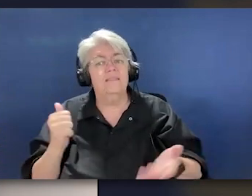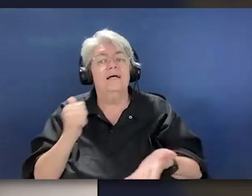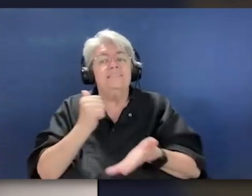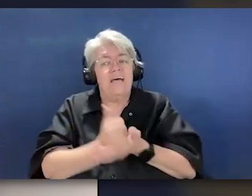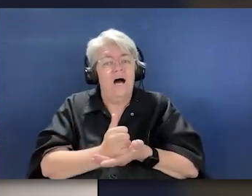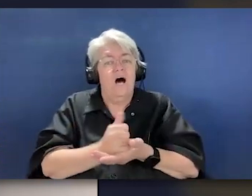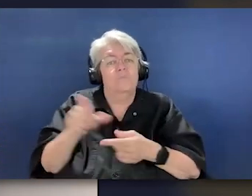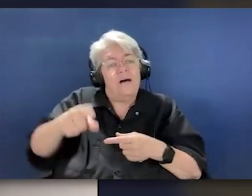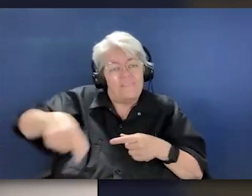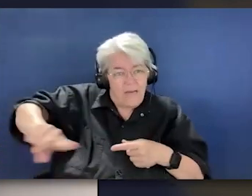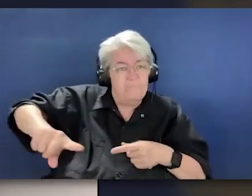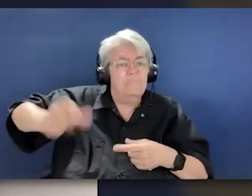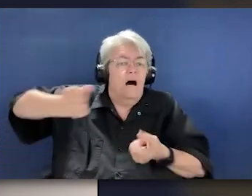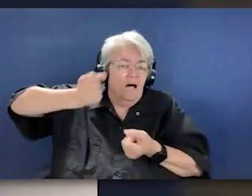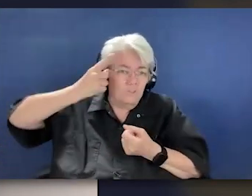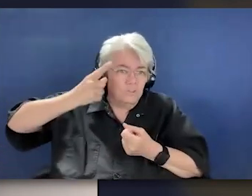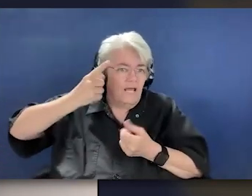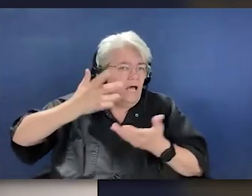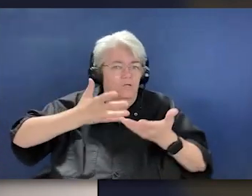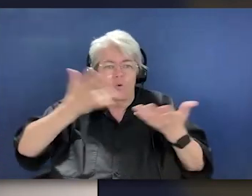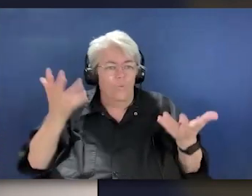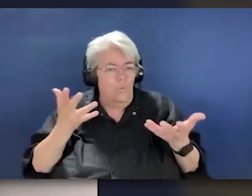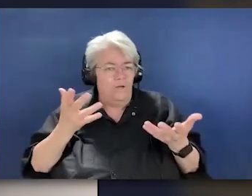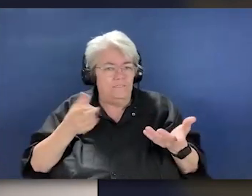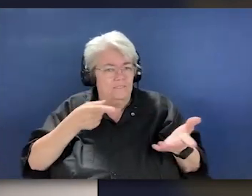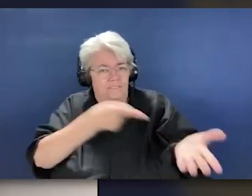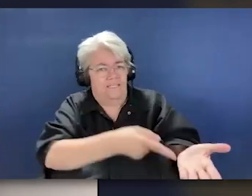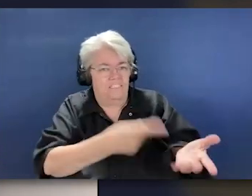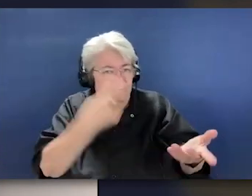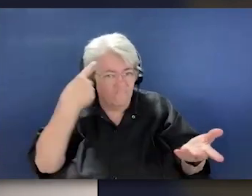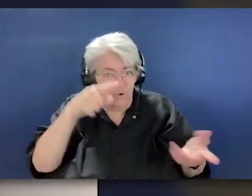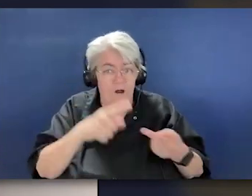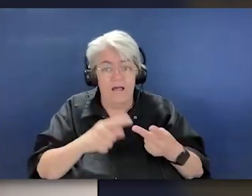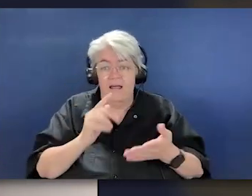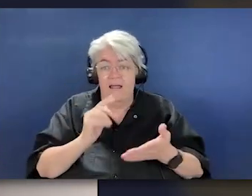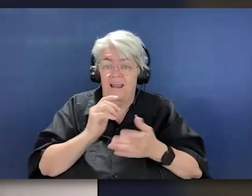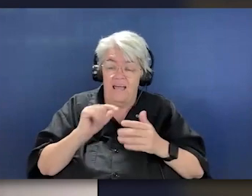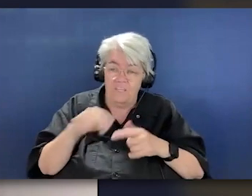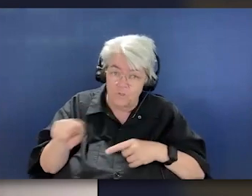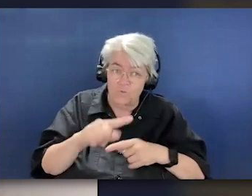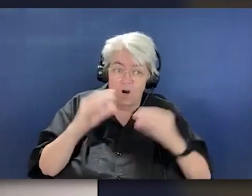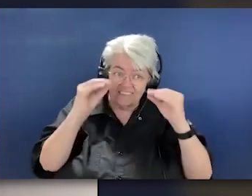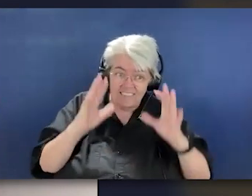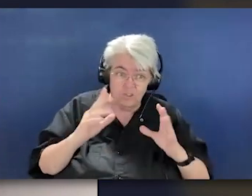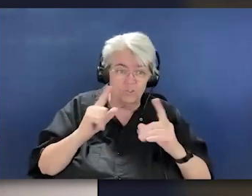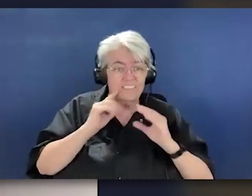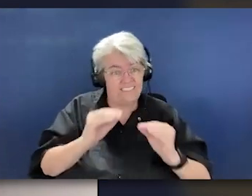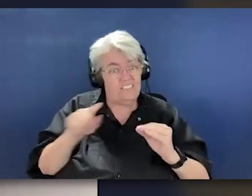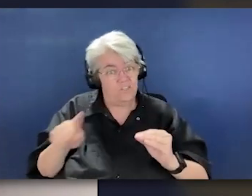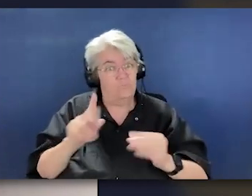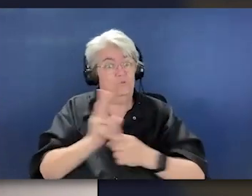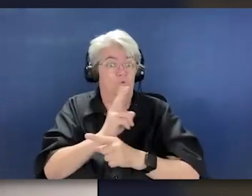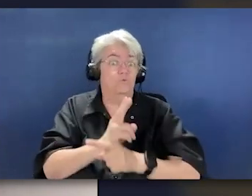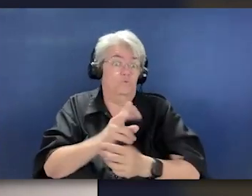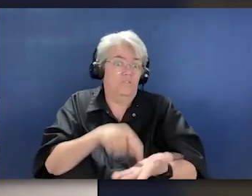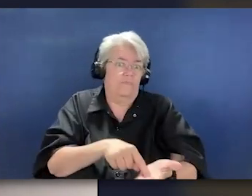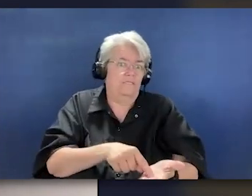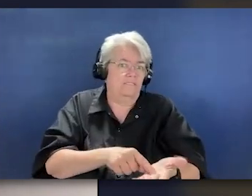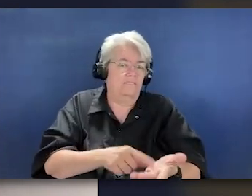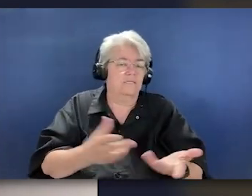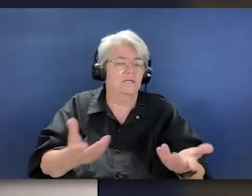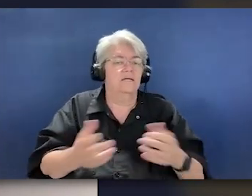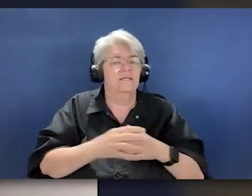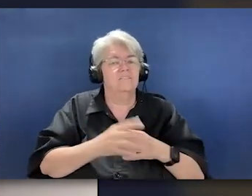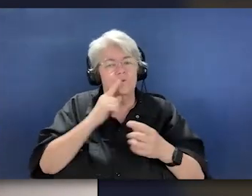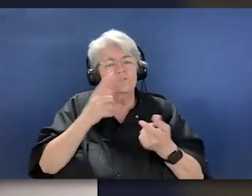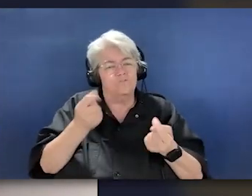some wisdom around it. How can you, as an instructor, help students steer through that collaborative thing? So we're trying to